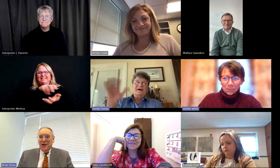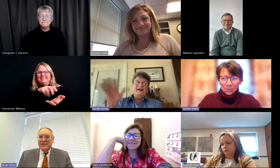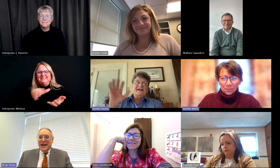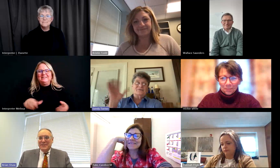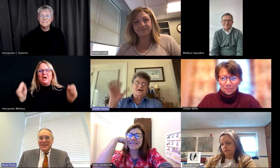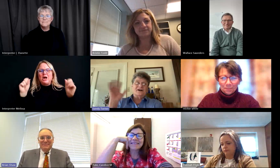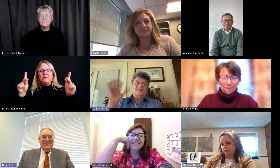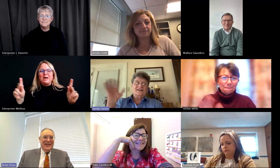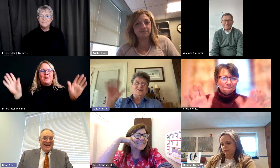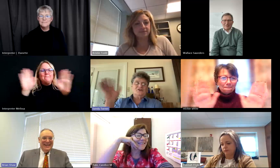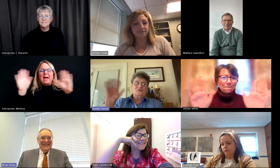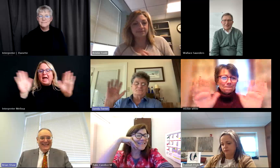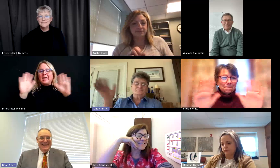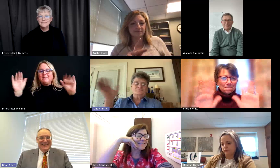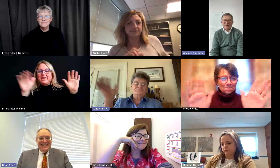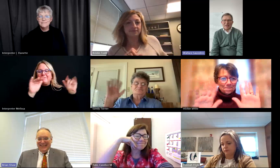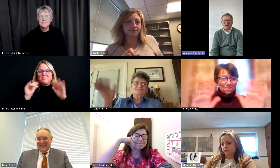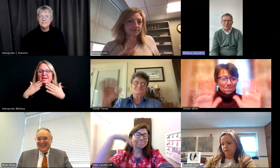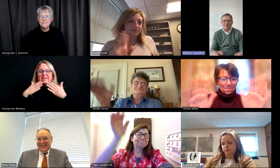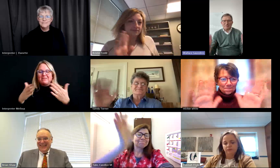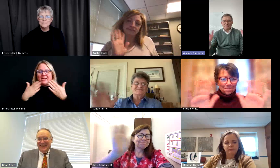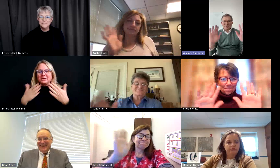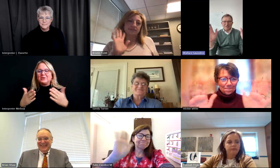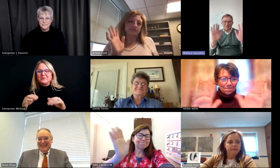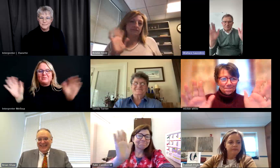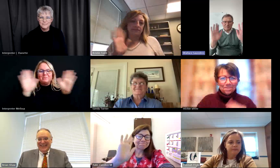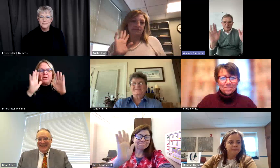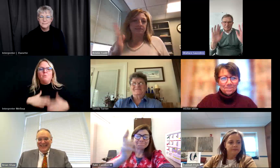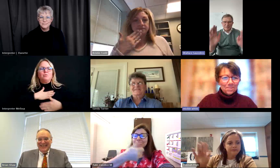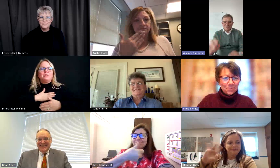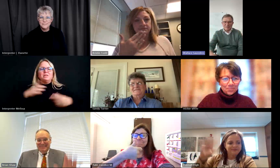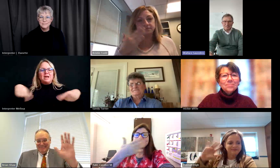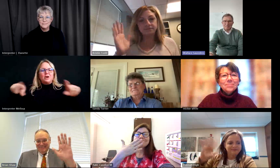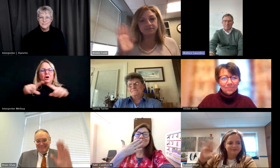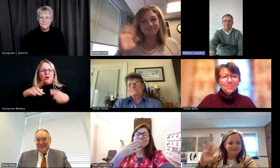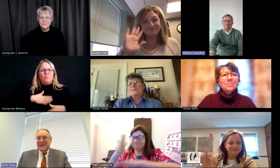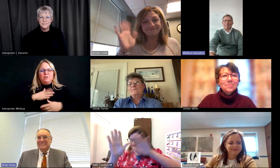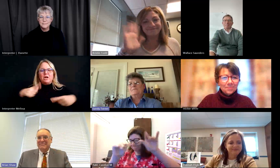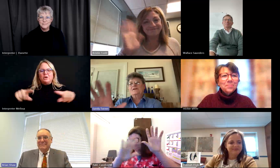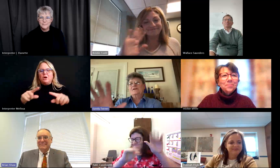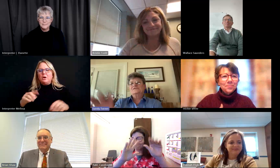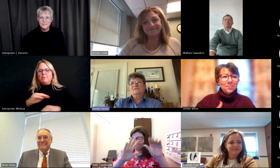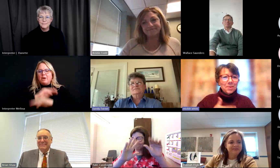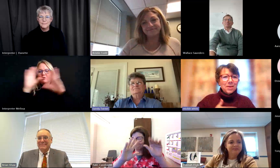All right. Bye, everybody. Thank you. Appreciate y'all.